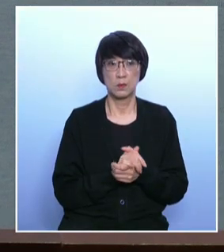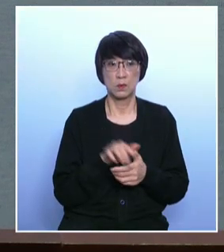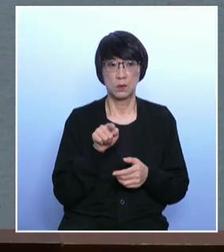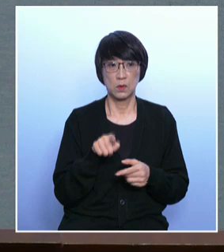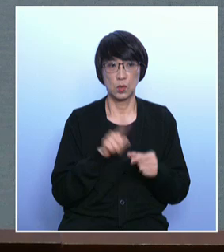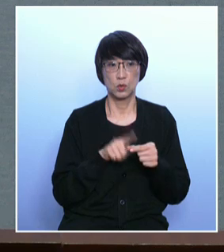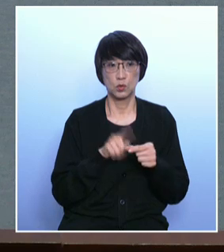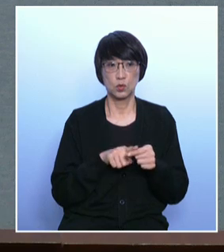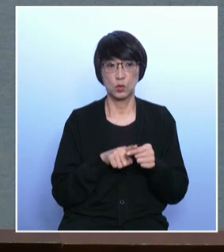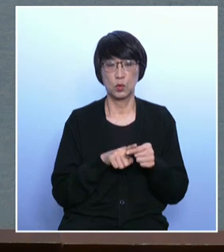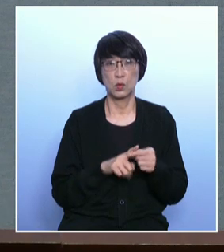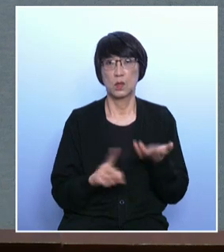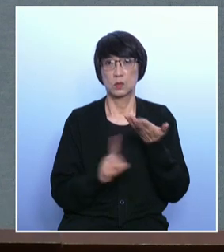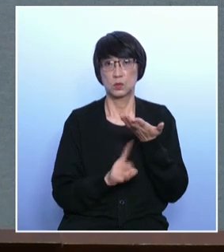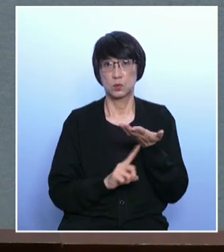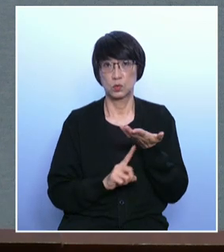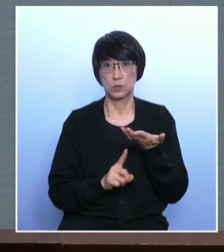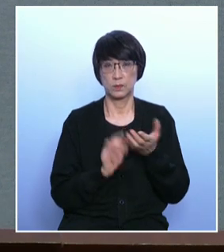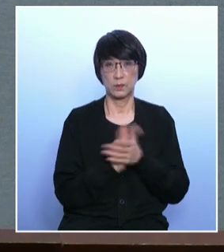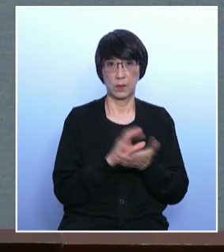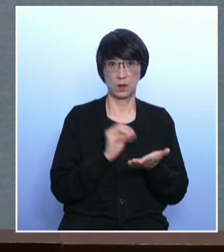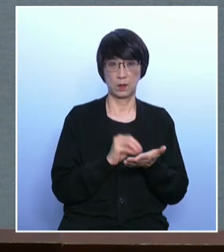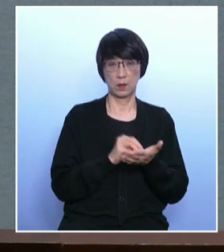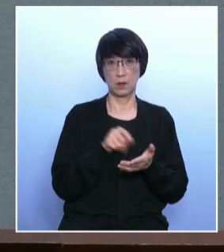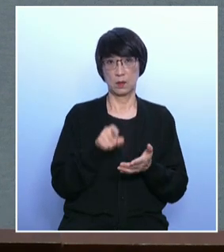medicinal oil and so on,